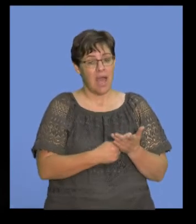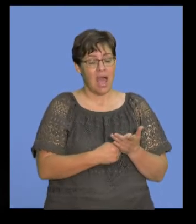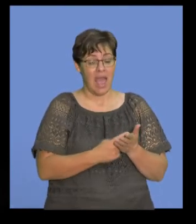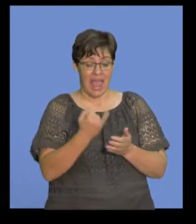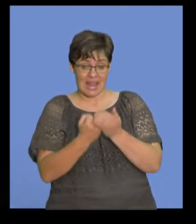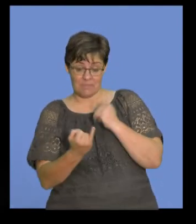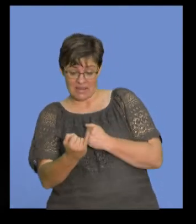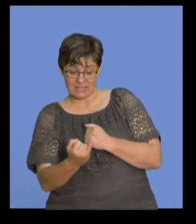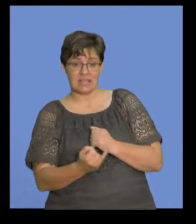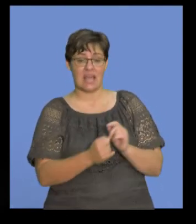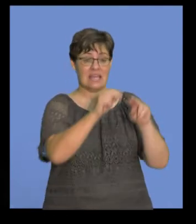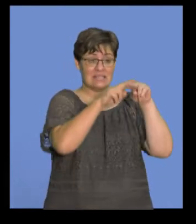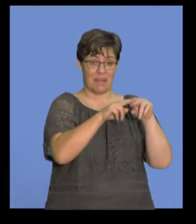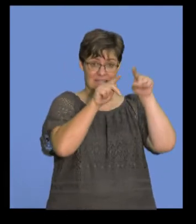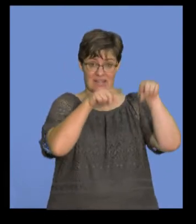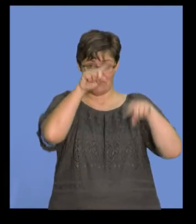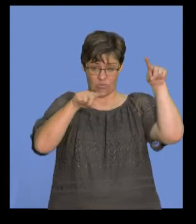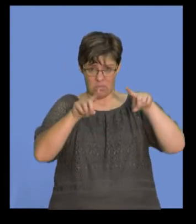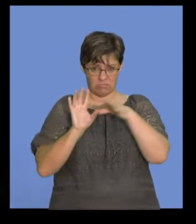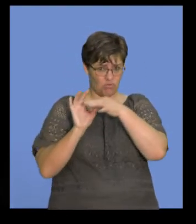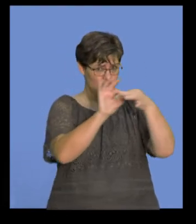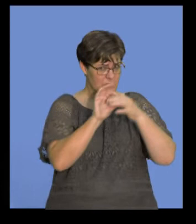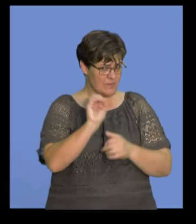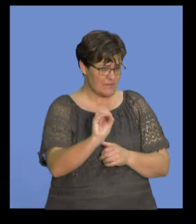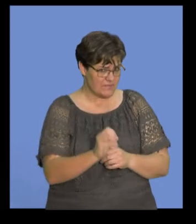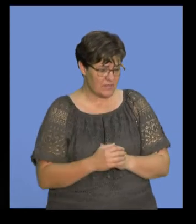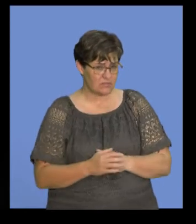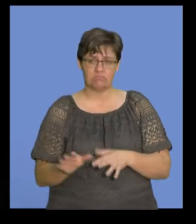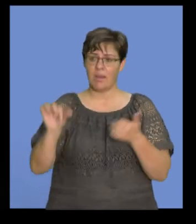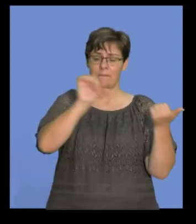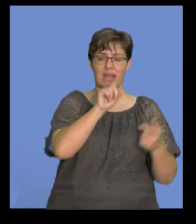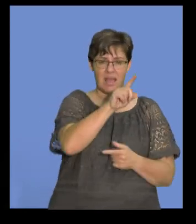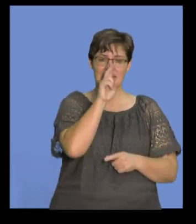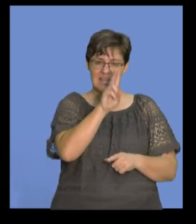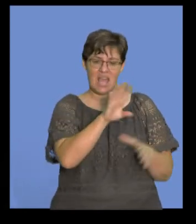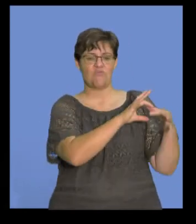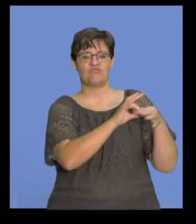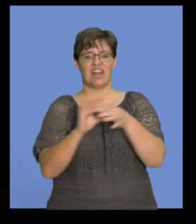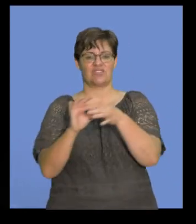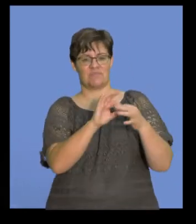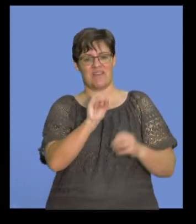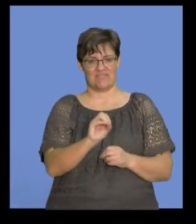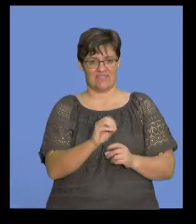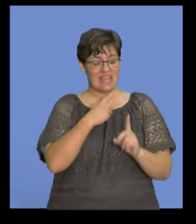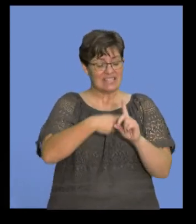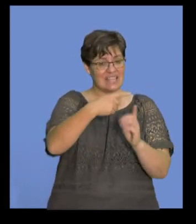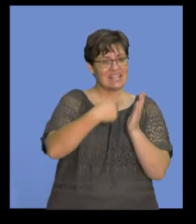variables. As I mentioned early on, let's go back to that slide. So here we're seeing relationships. Discuss those relationships. Here